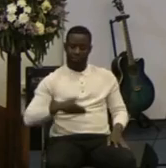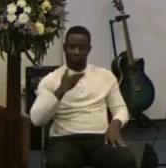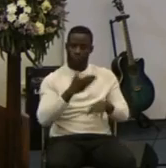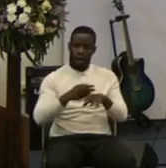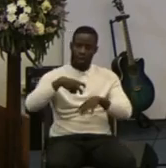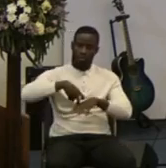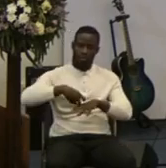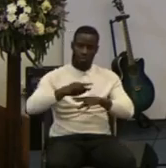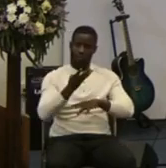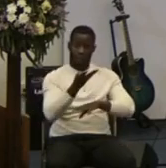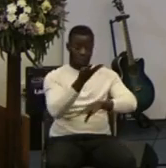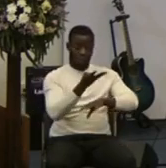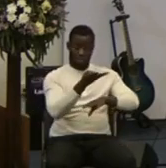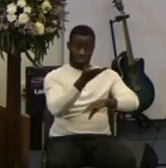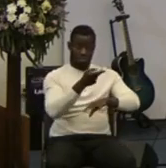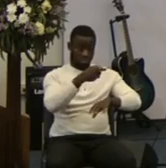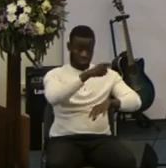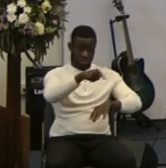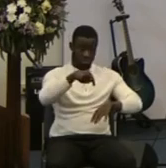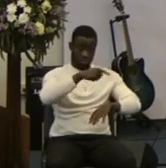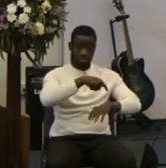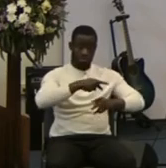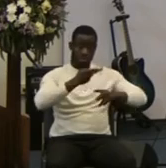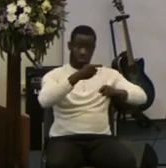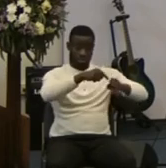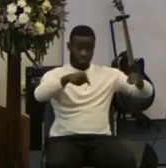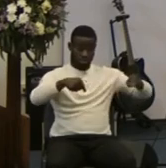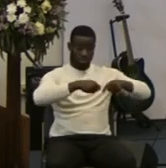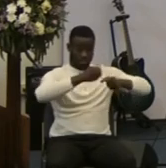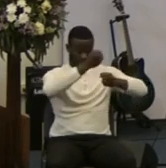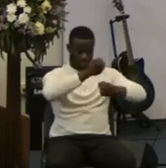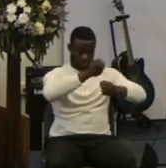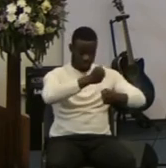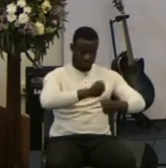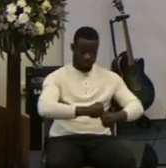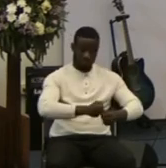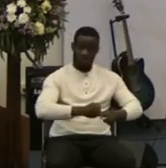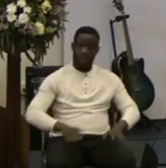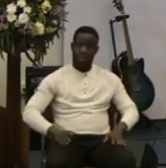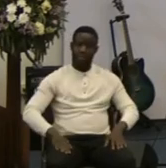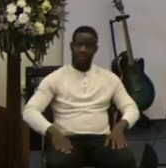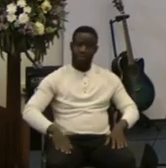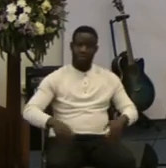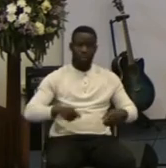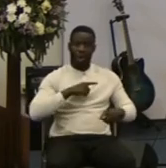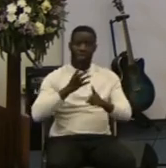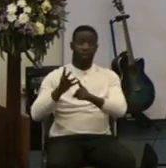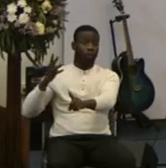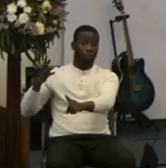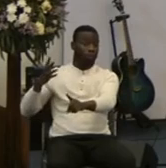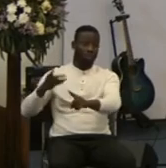believing friends lower him through the roof in order to jump the queue effectively. Are you a queue